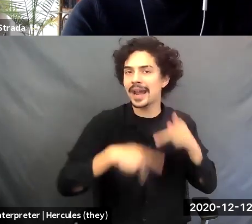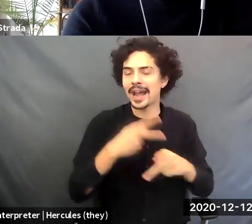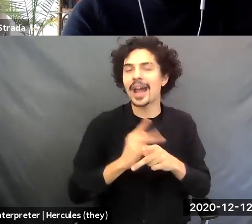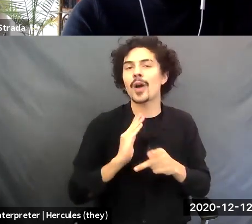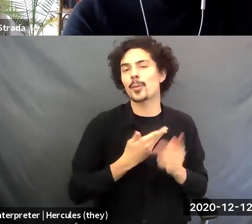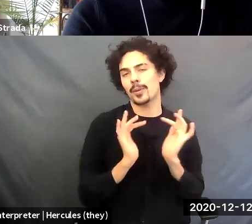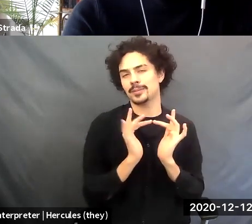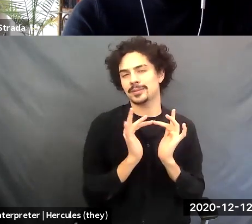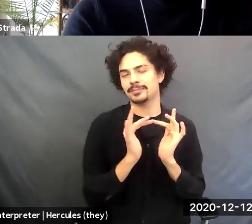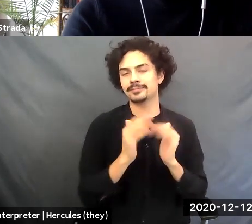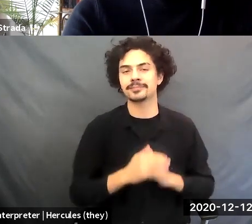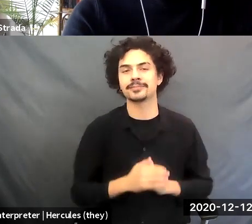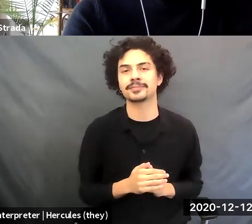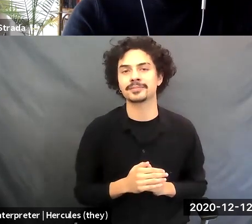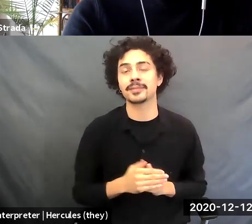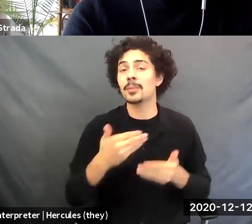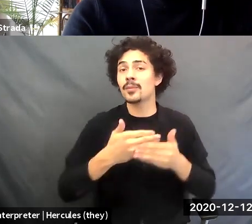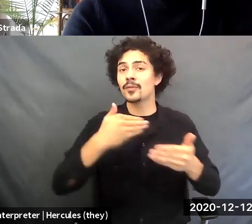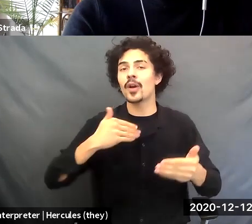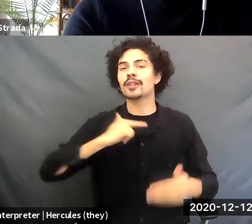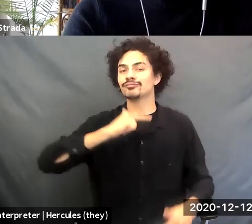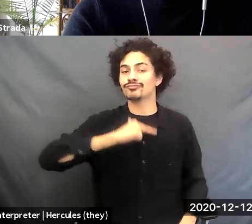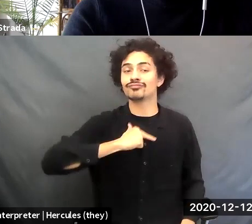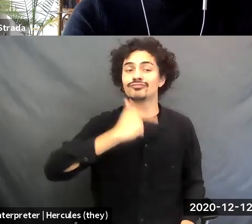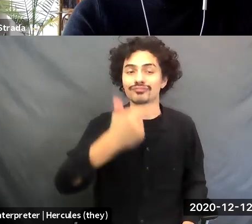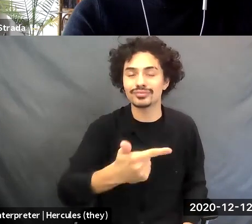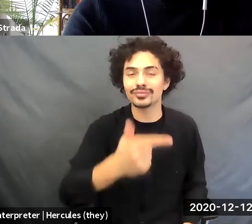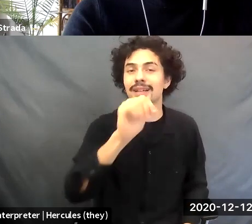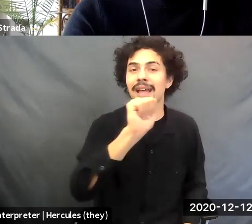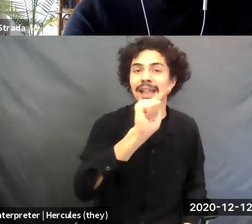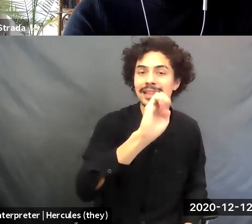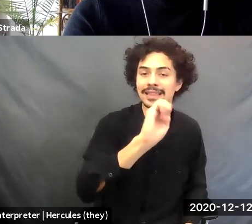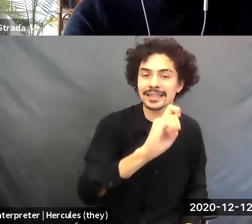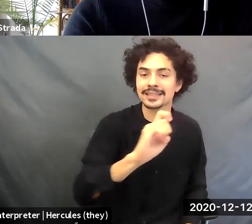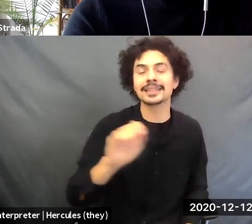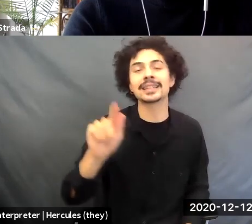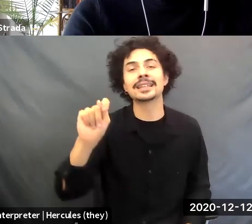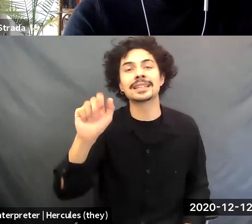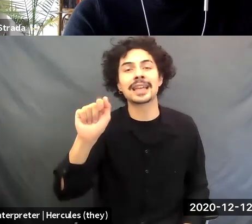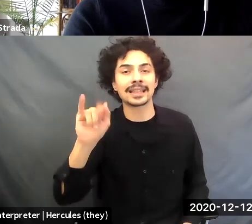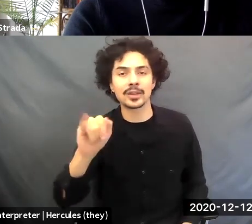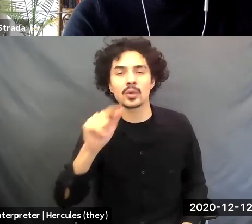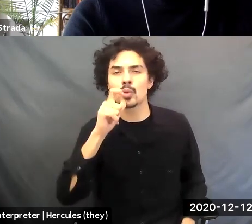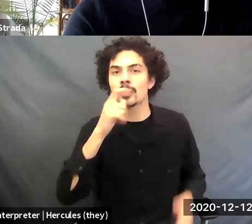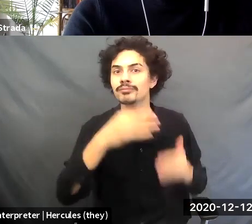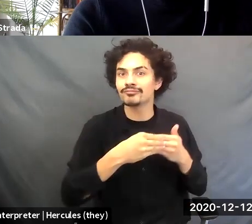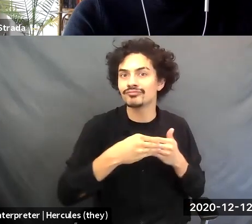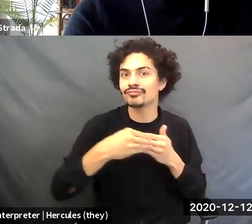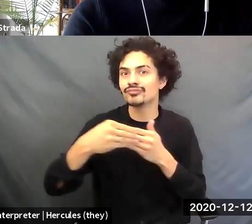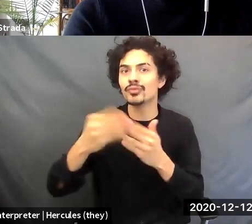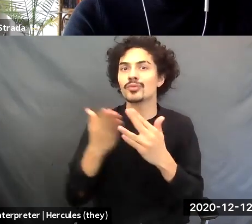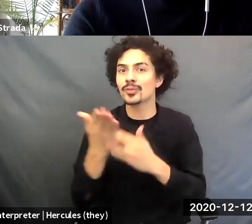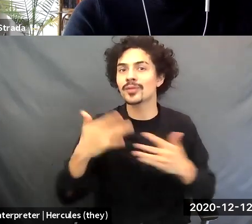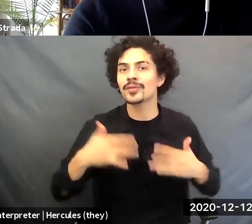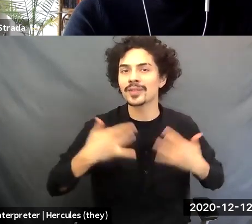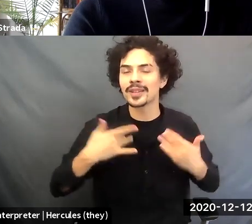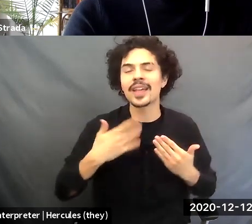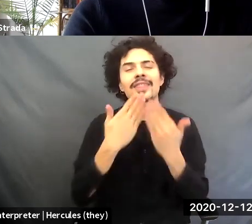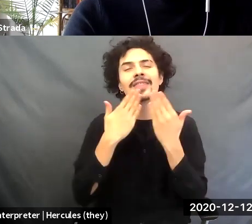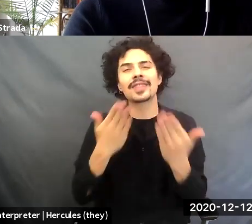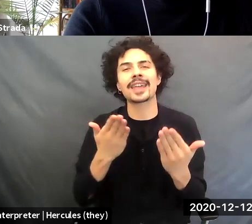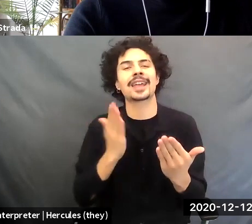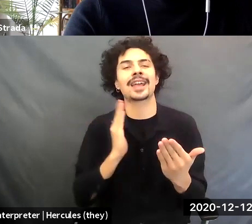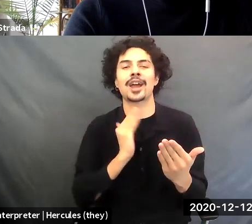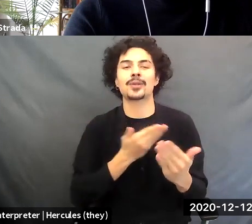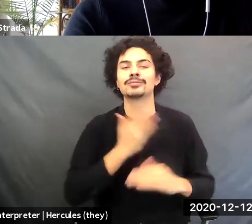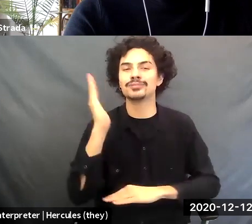And before handing it over to Tali and Alex, who will guide you through this event, I want to thank our speaker, Sherry